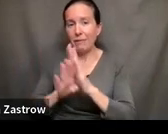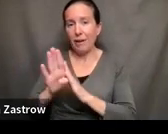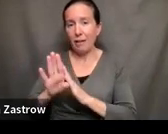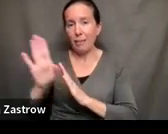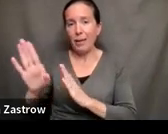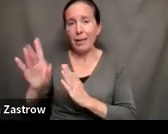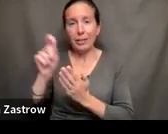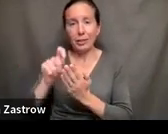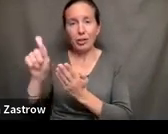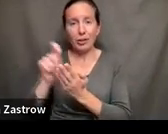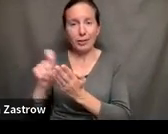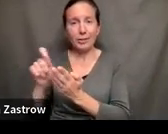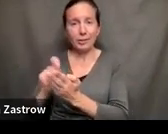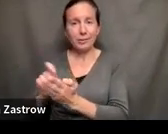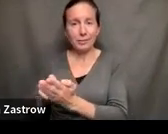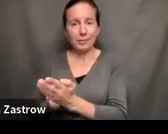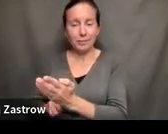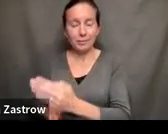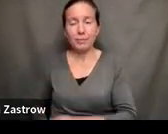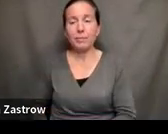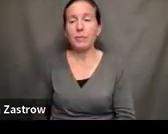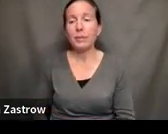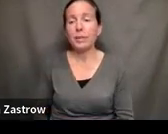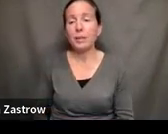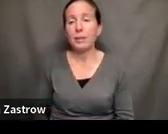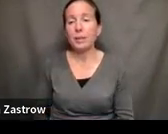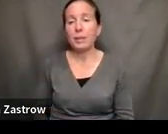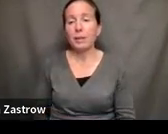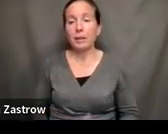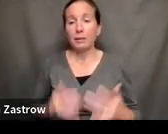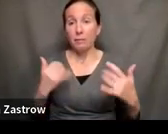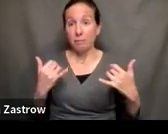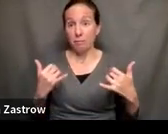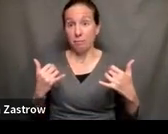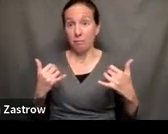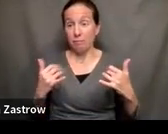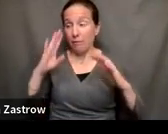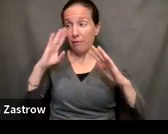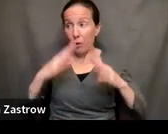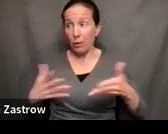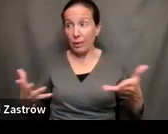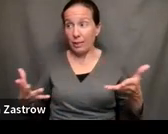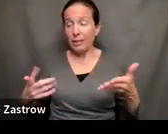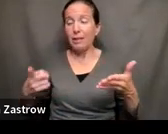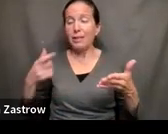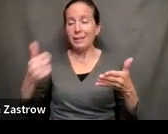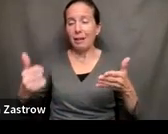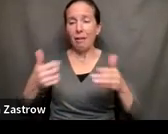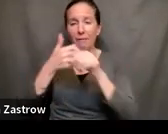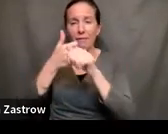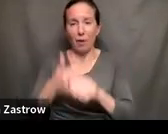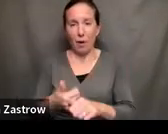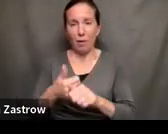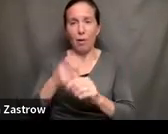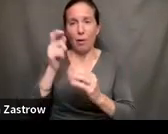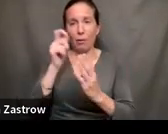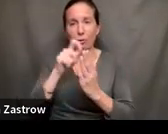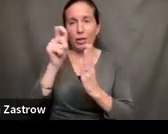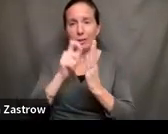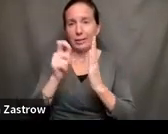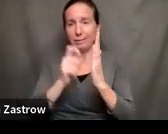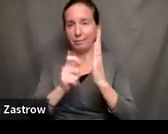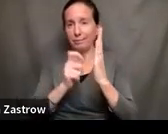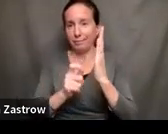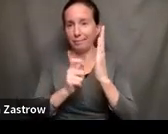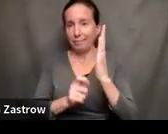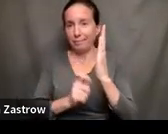next step. But right now we're just going to teach him to follow a checklist that is prepared for him to